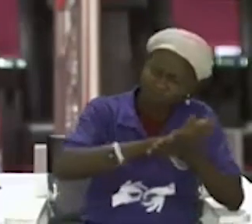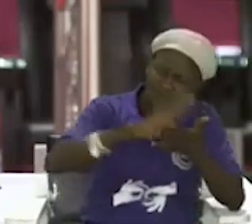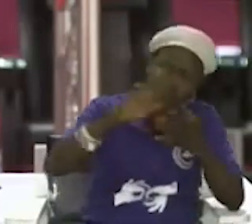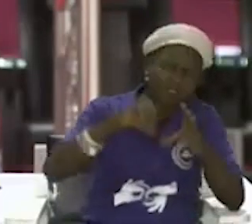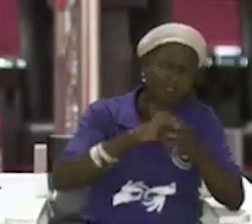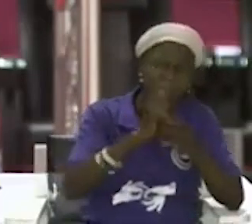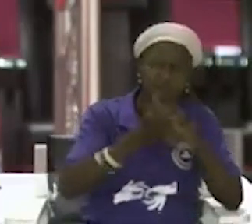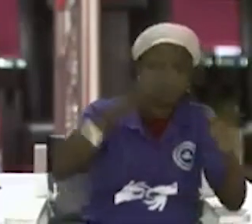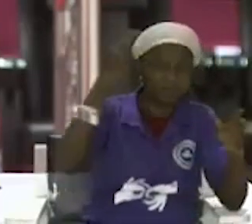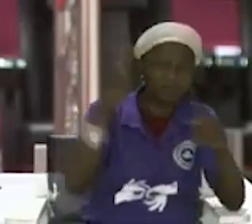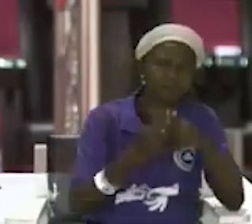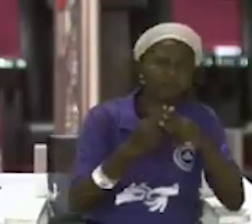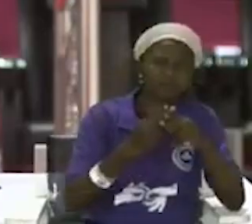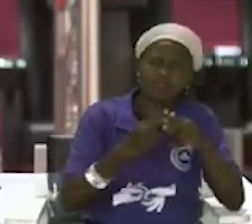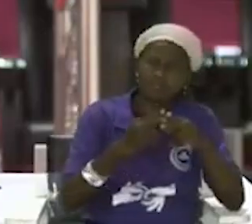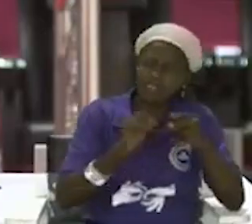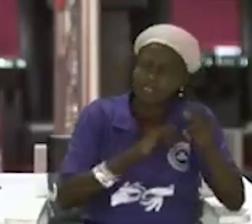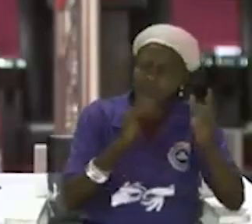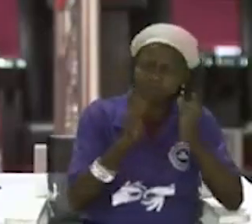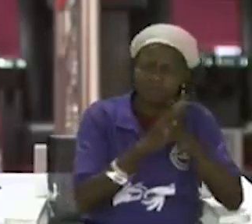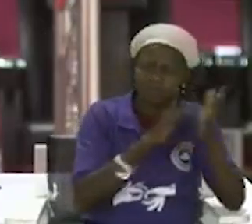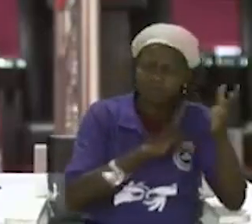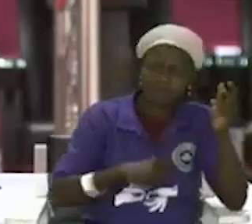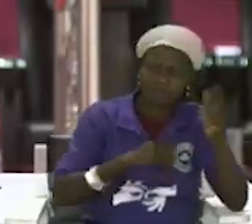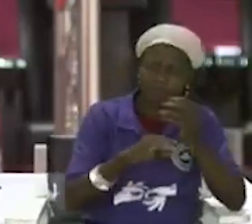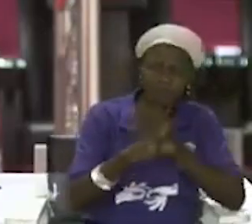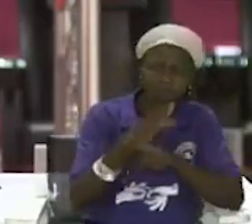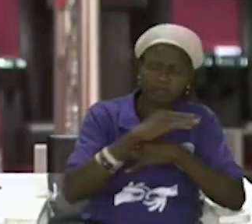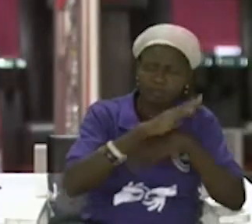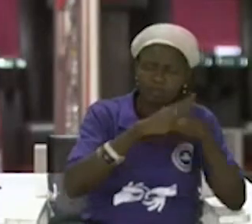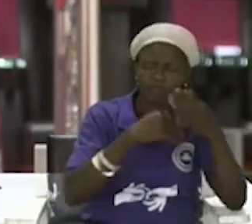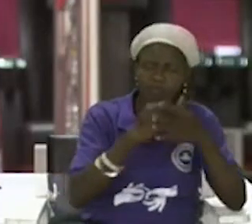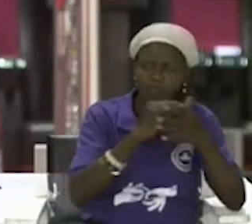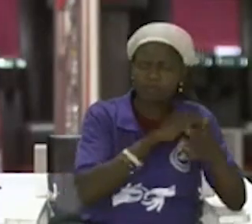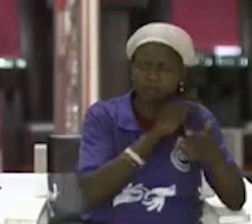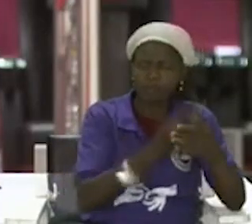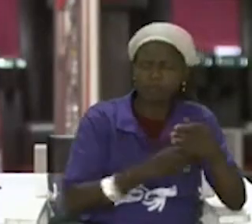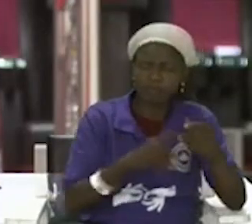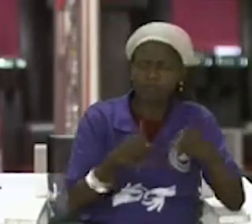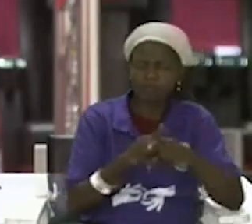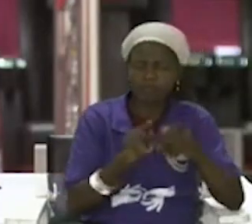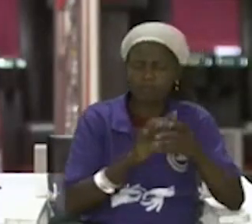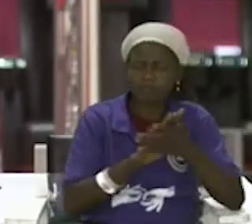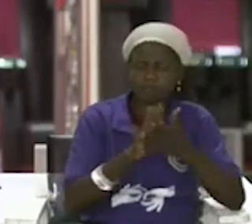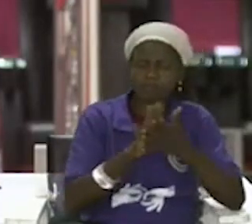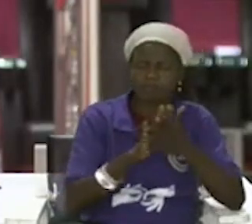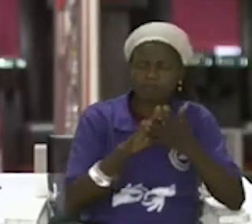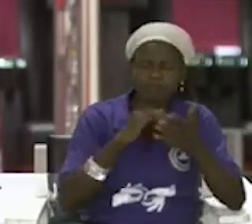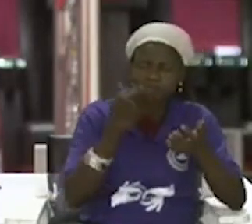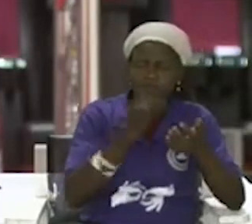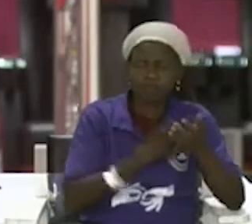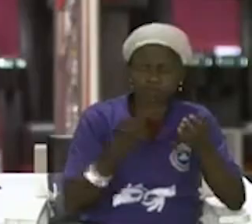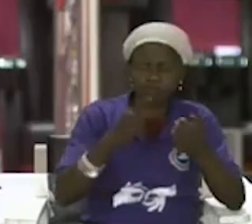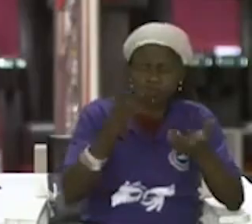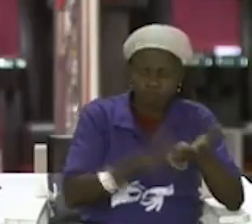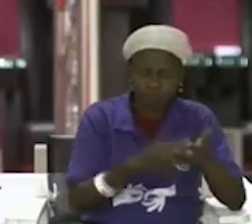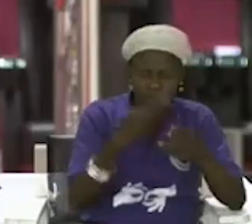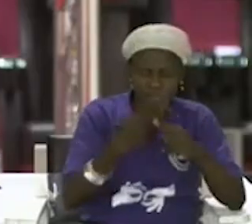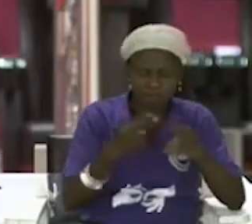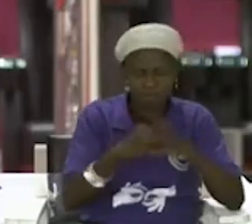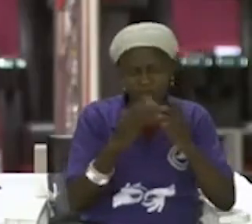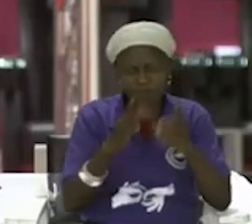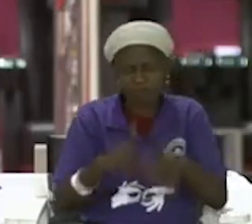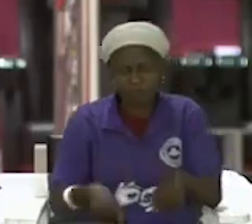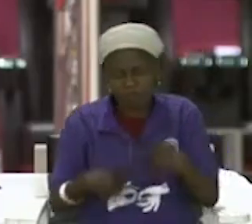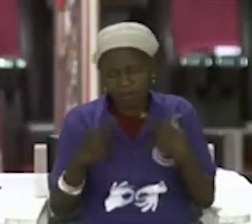Jesus' name. I pray, Lord God Almighty, that as you save their souls, you will write their names in the book of life in